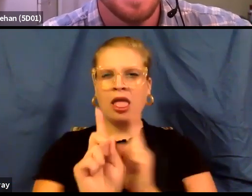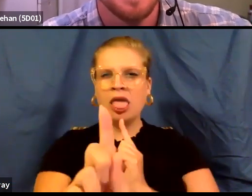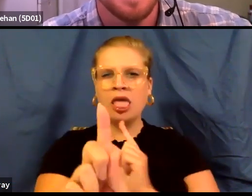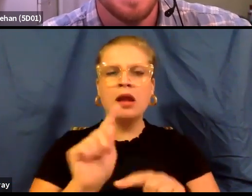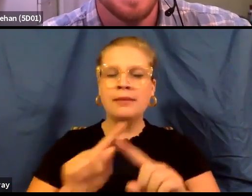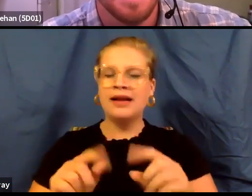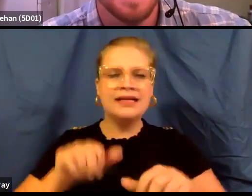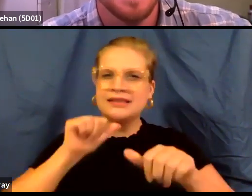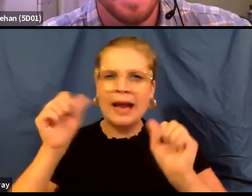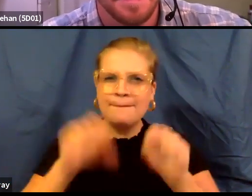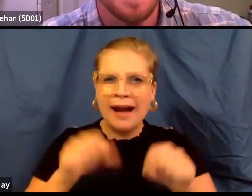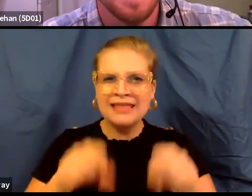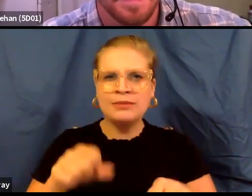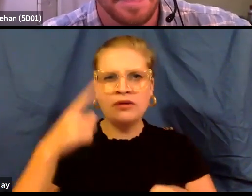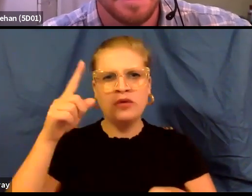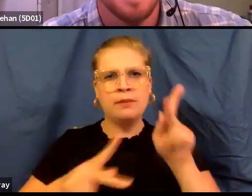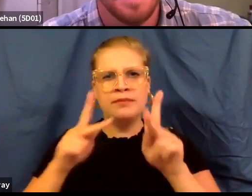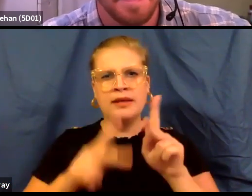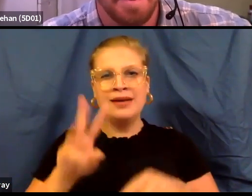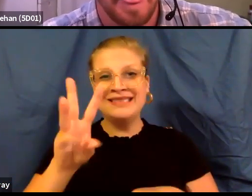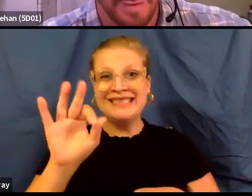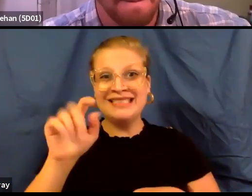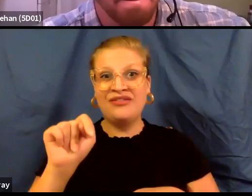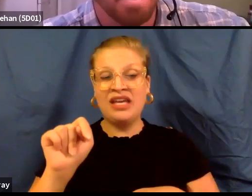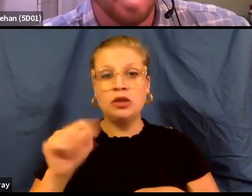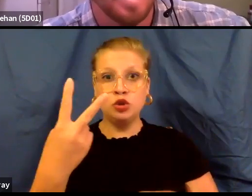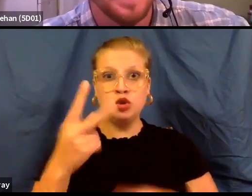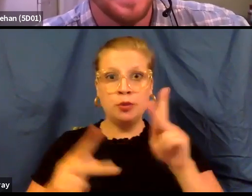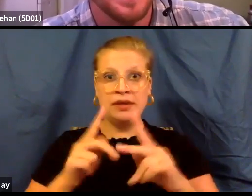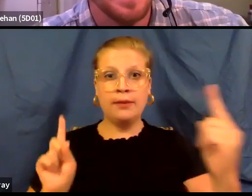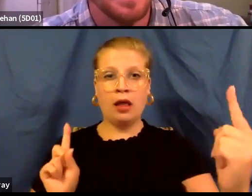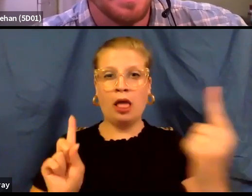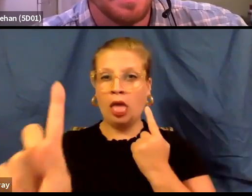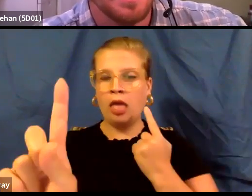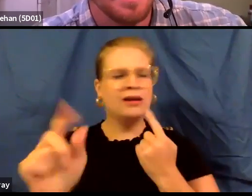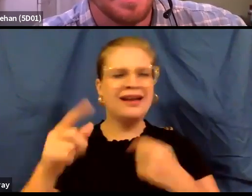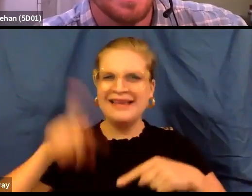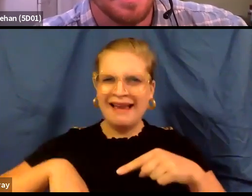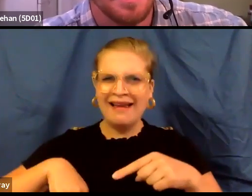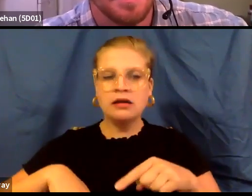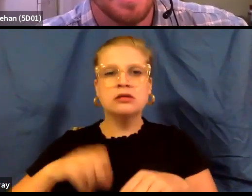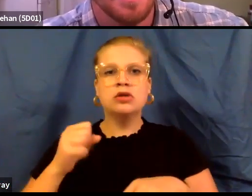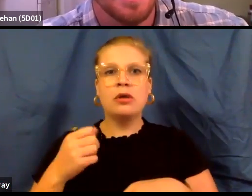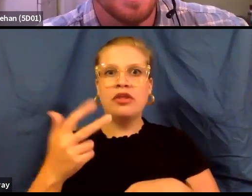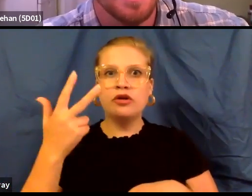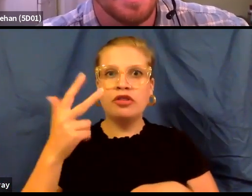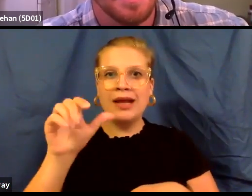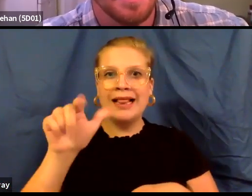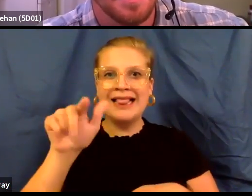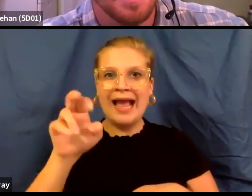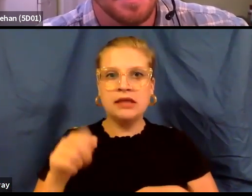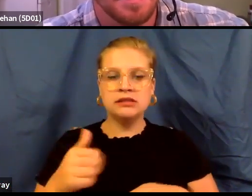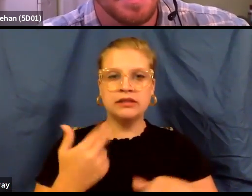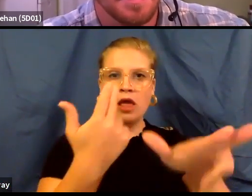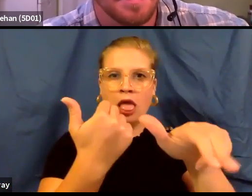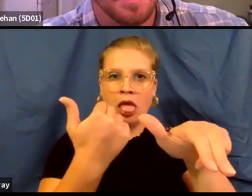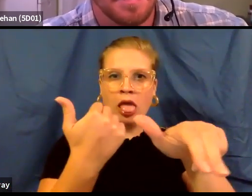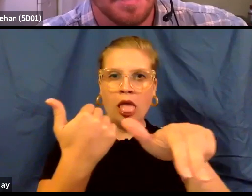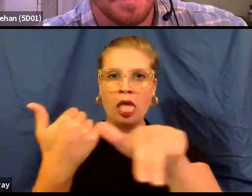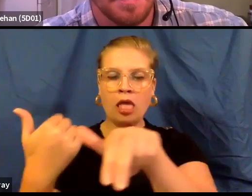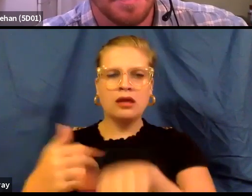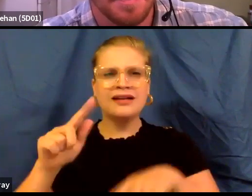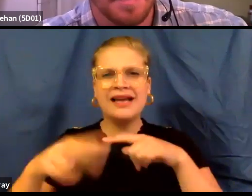two people to pass 6 feet apart. No one's wearing masks anymore. And there's 3 lanes of traffic going. So I don't see why